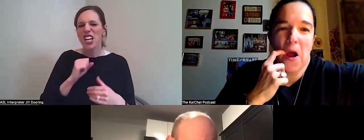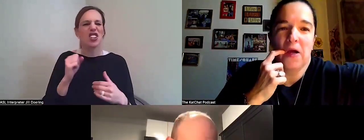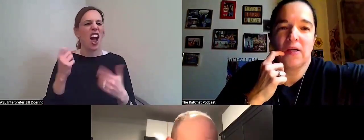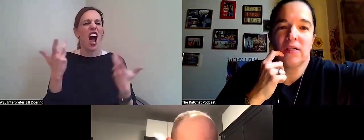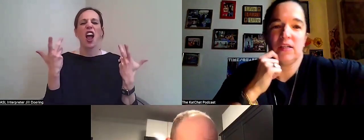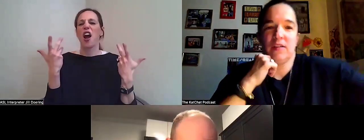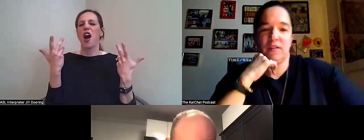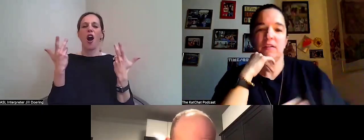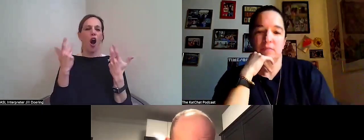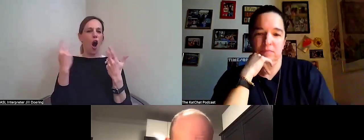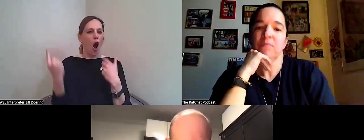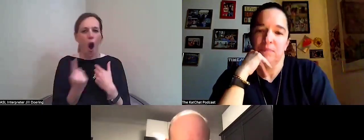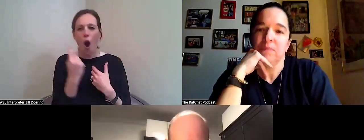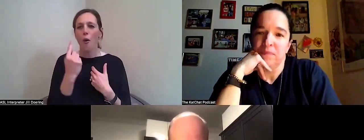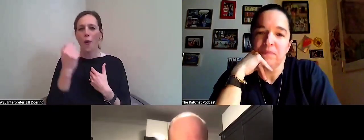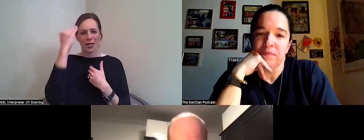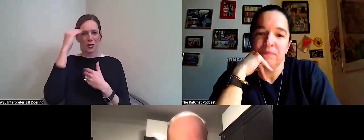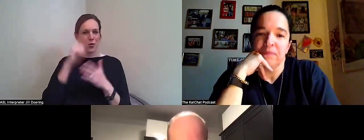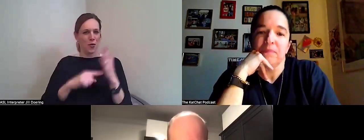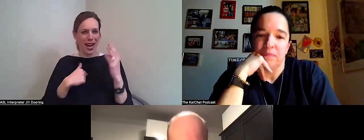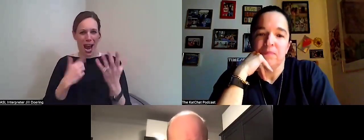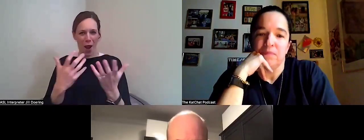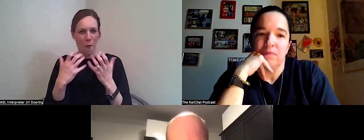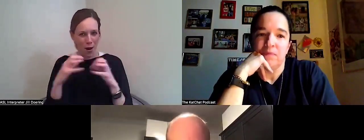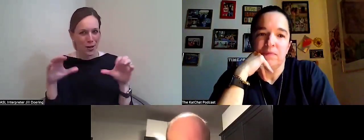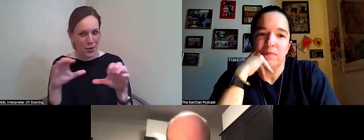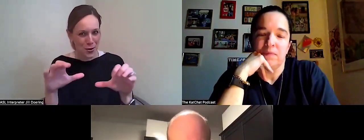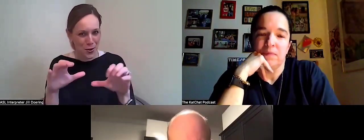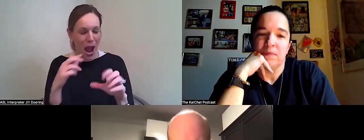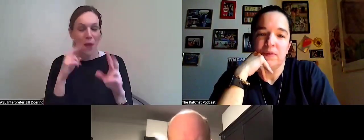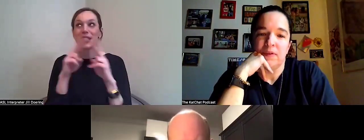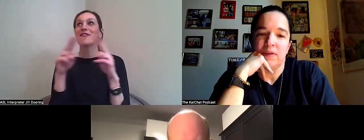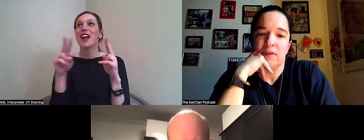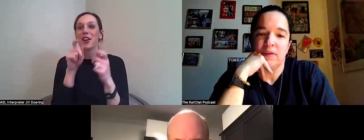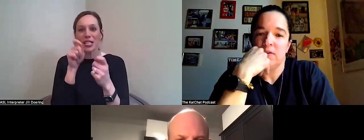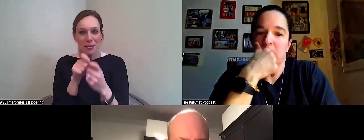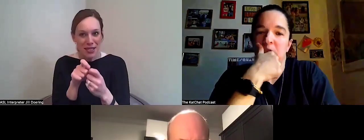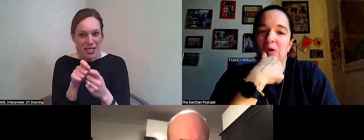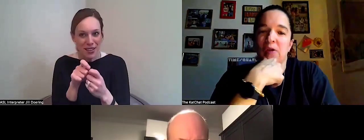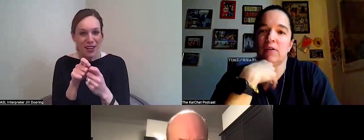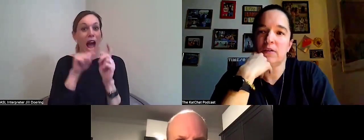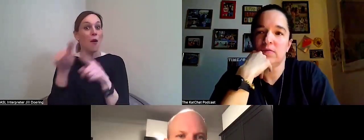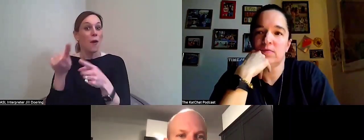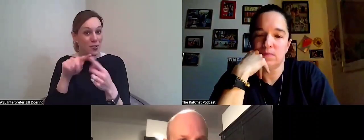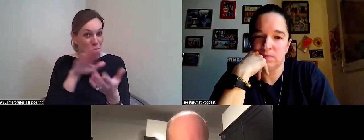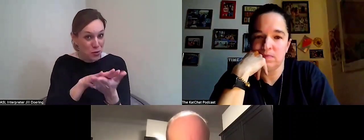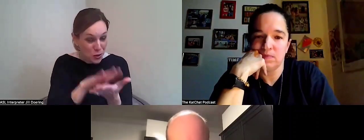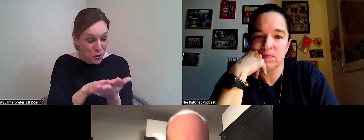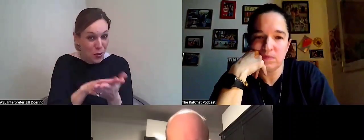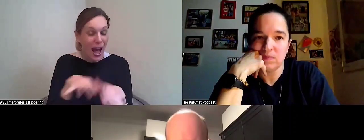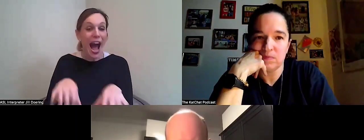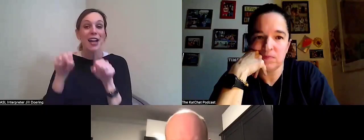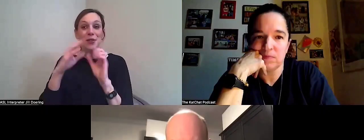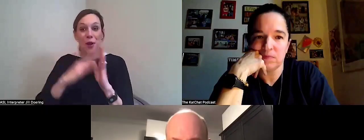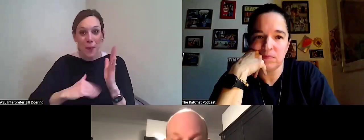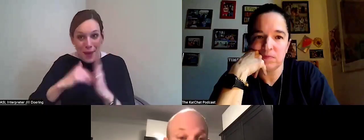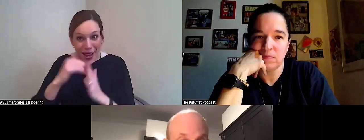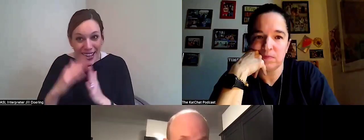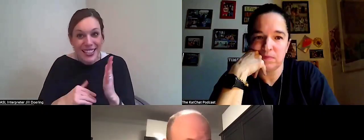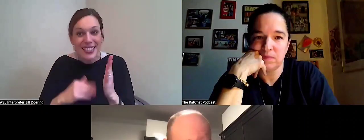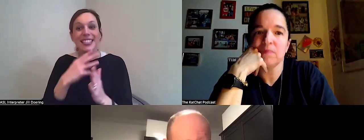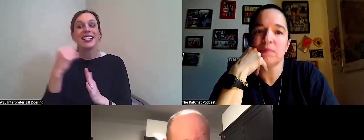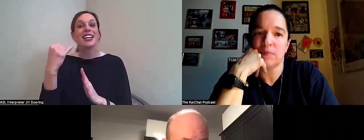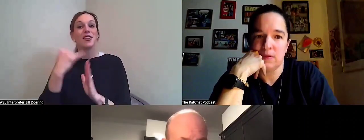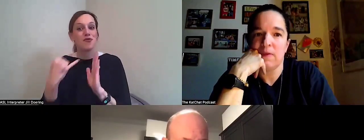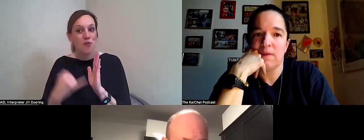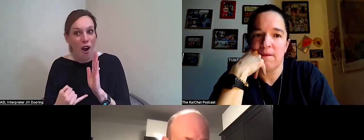do. It was very specific. I went to school and I took painting and drawing and